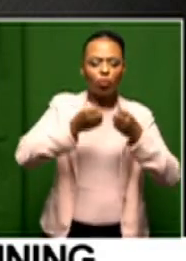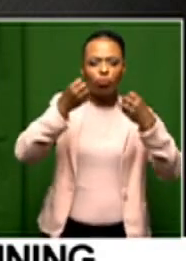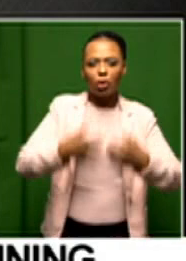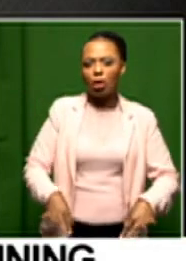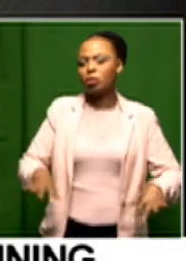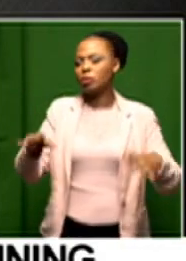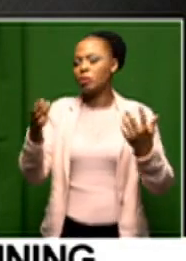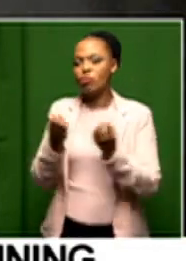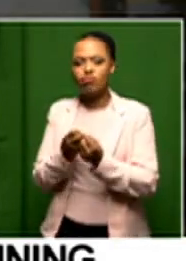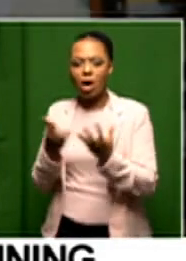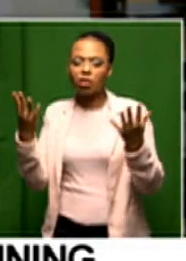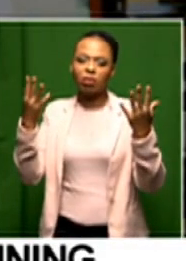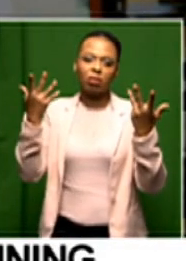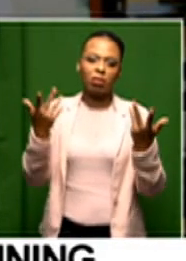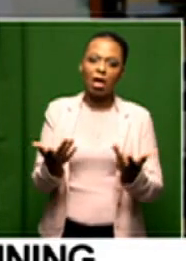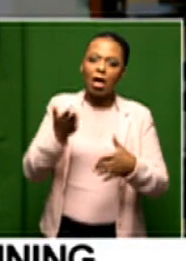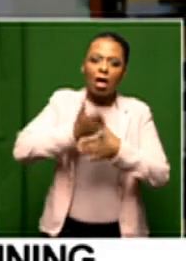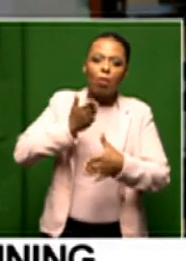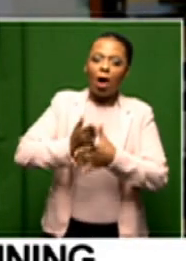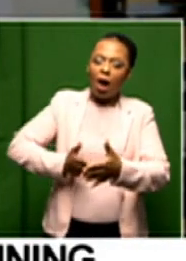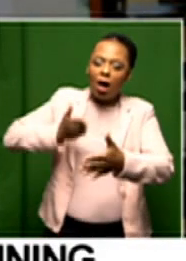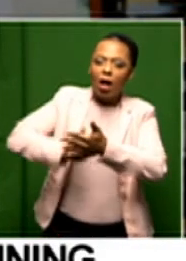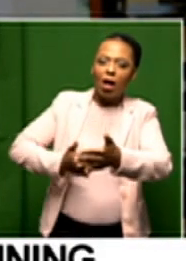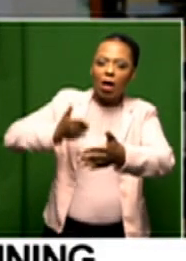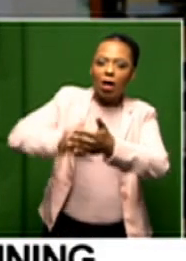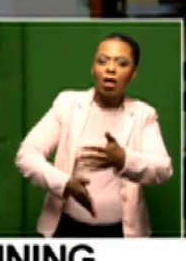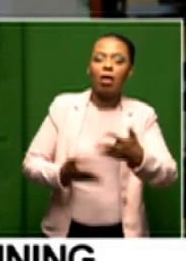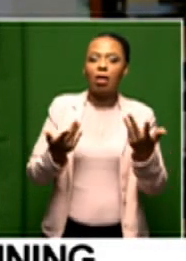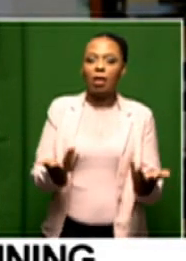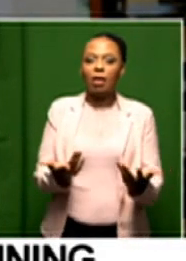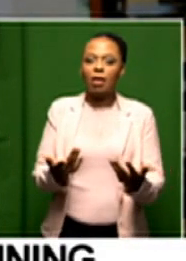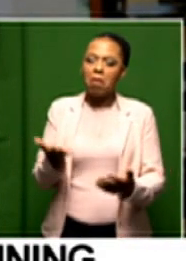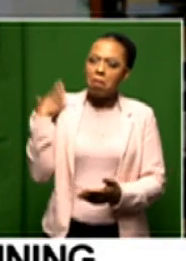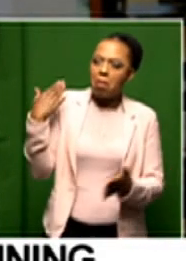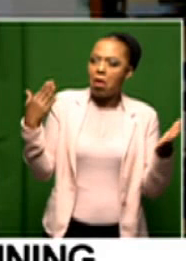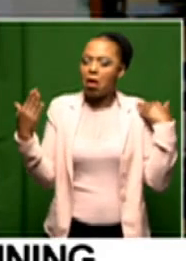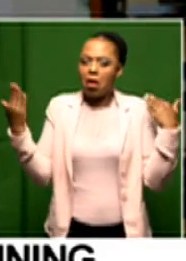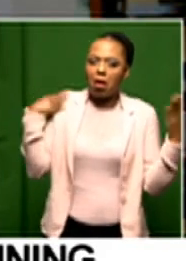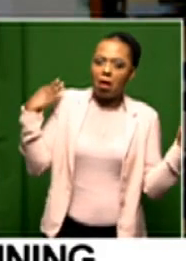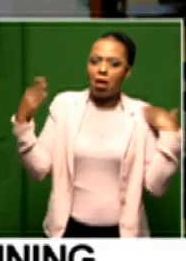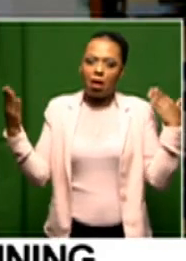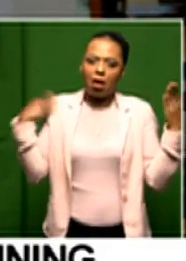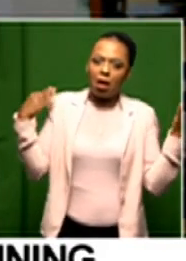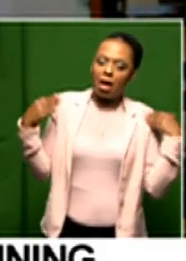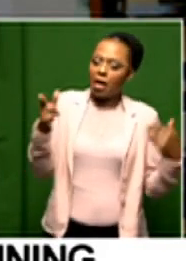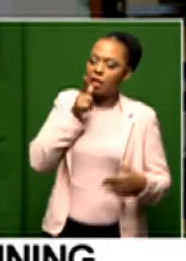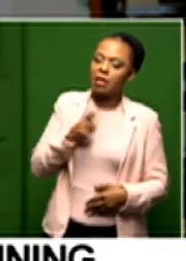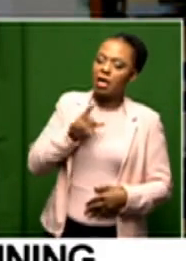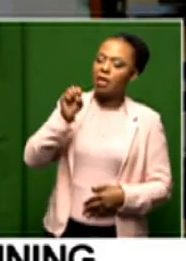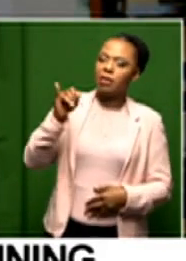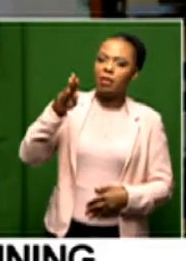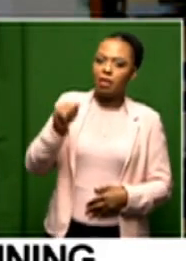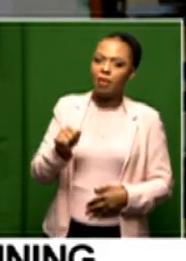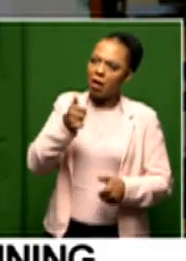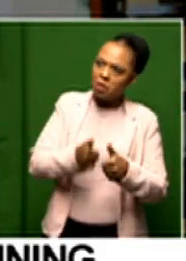disposed of their employment, etc., who have been crying out to me to say that Siba, almost many executive